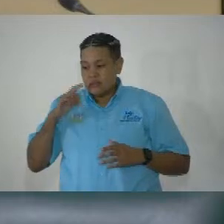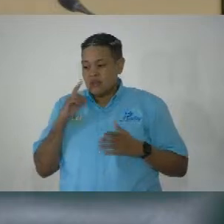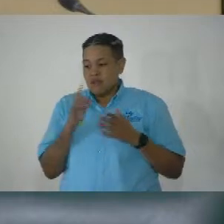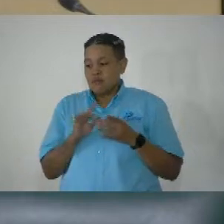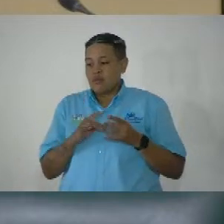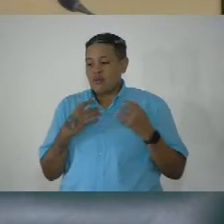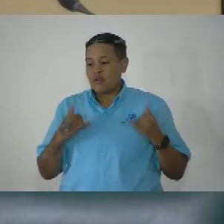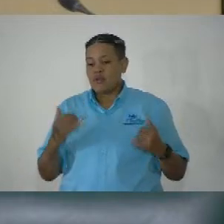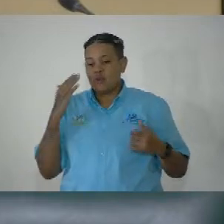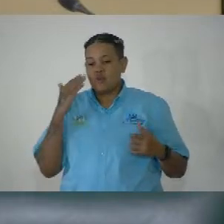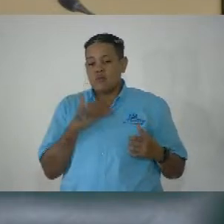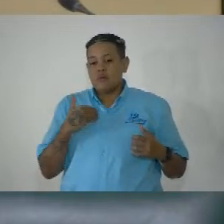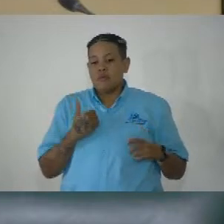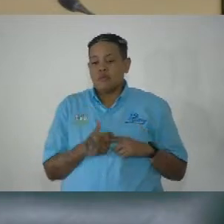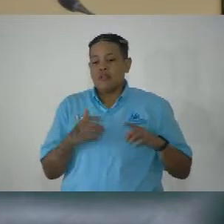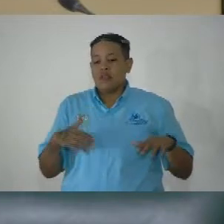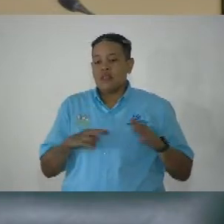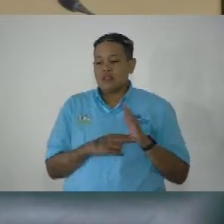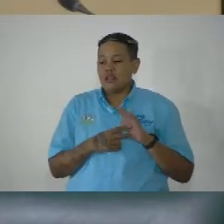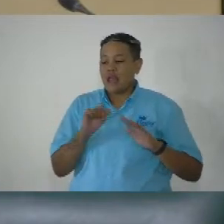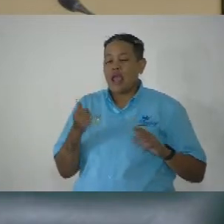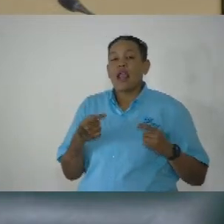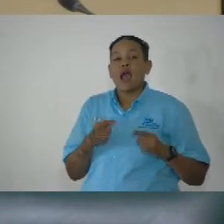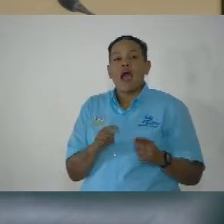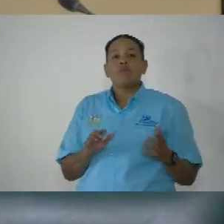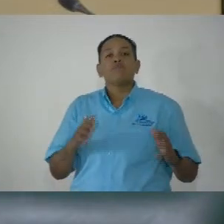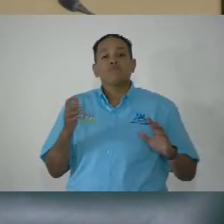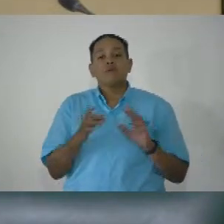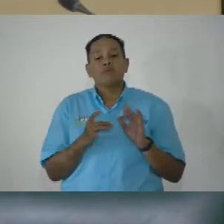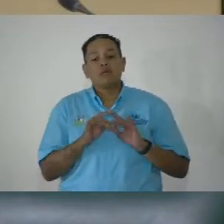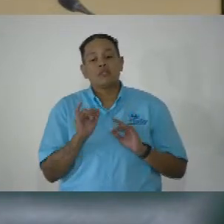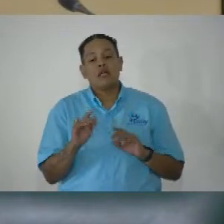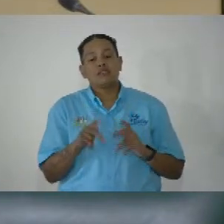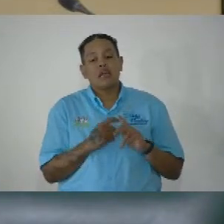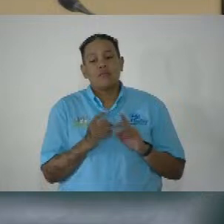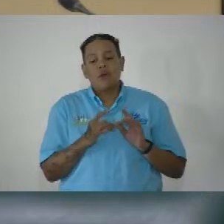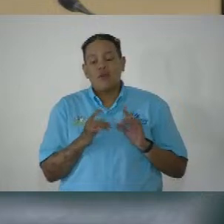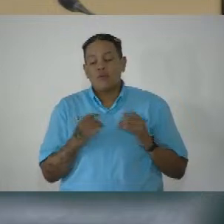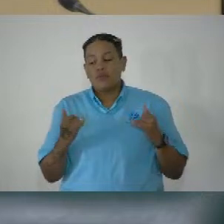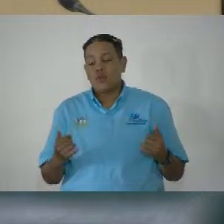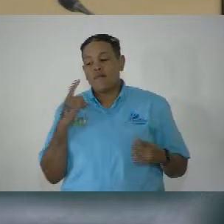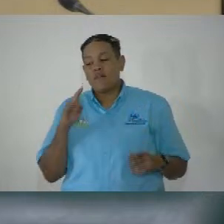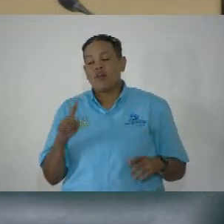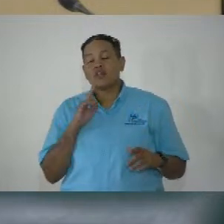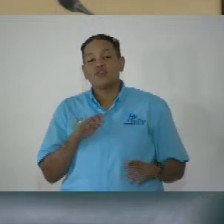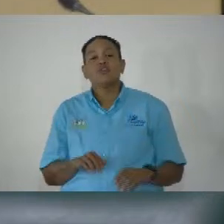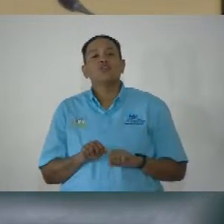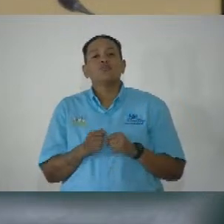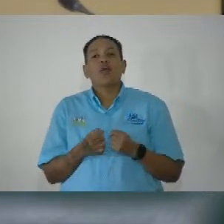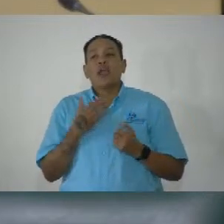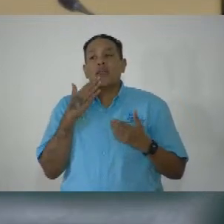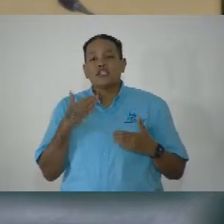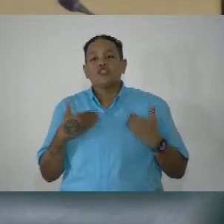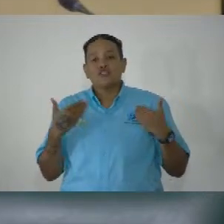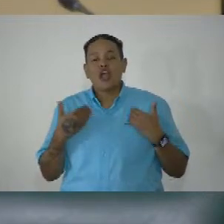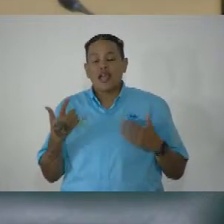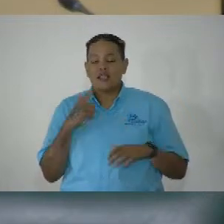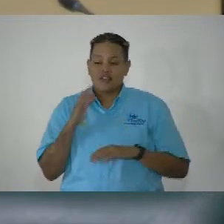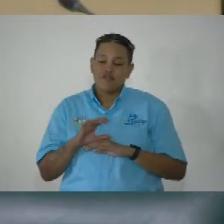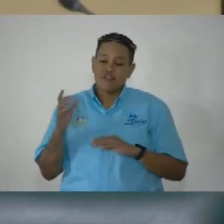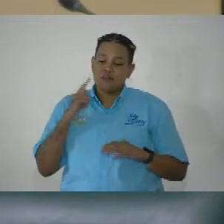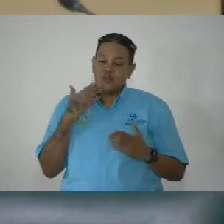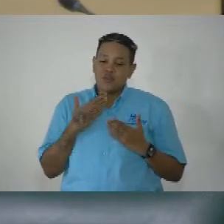I know that the member did not intend any harm in making that kind of comment, nor for it to break the trend